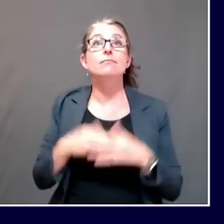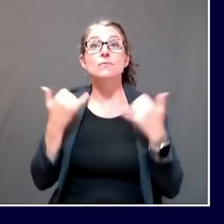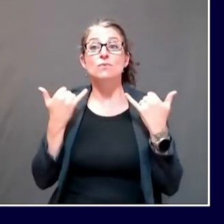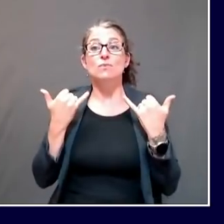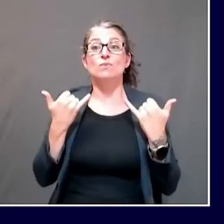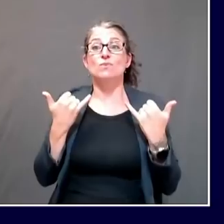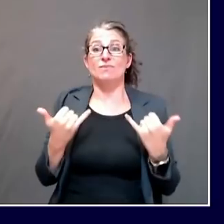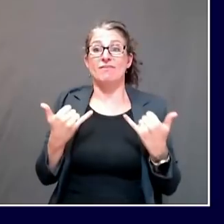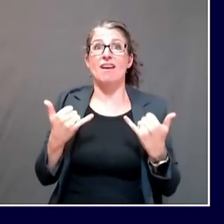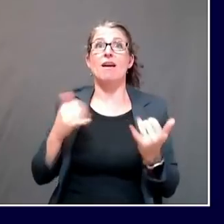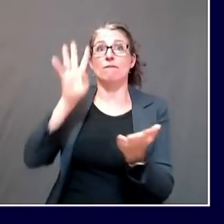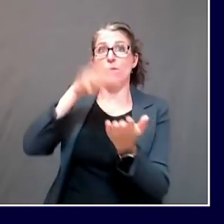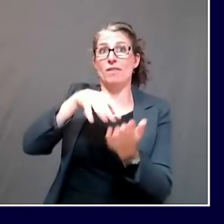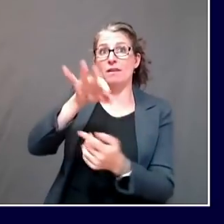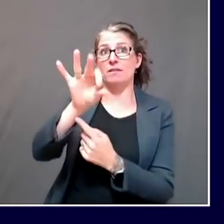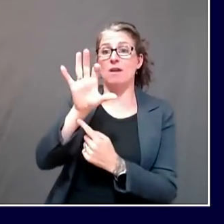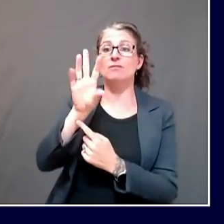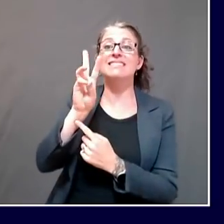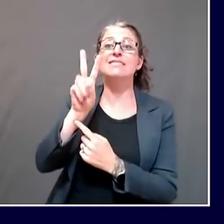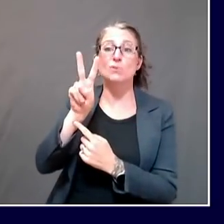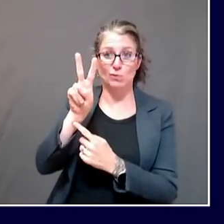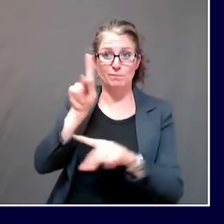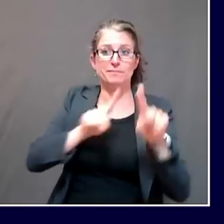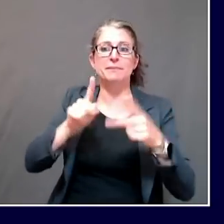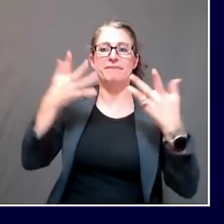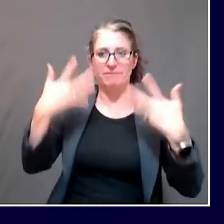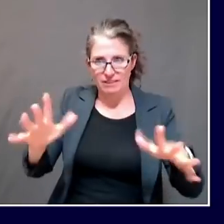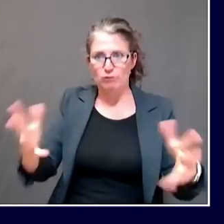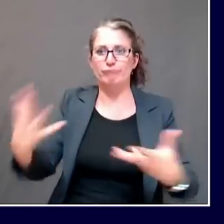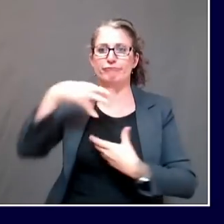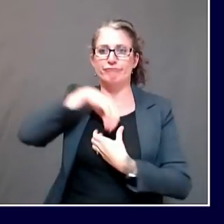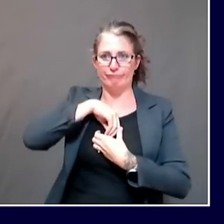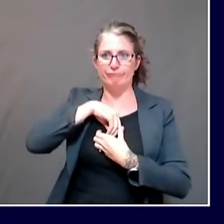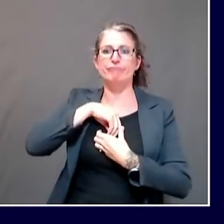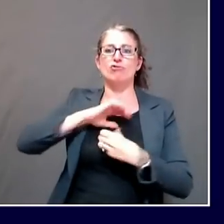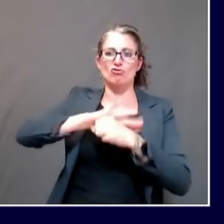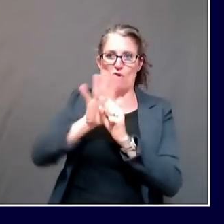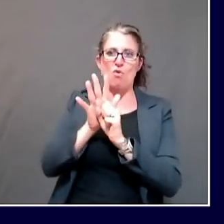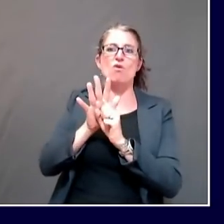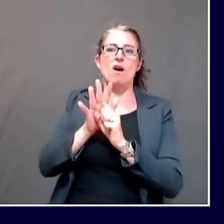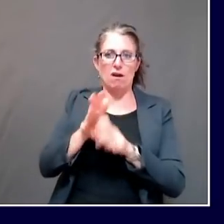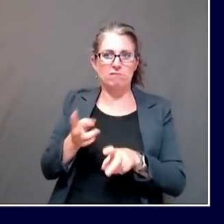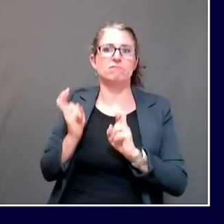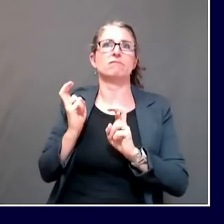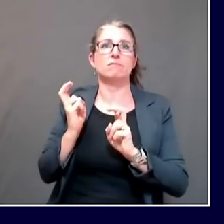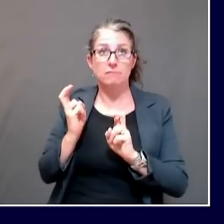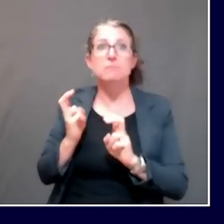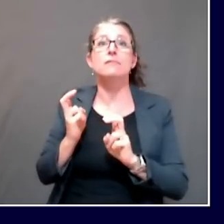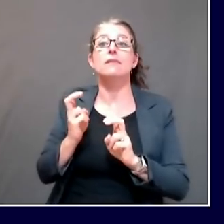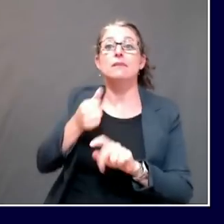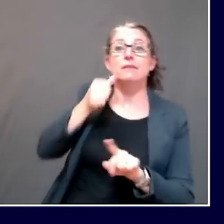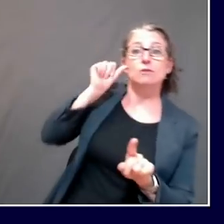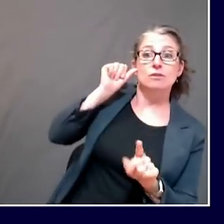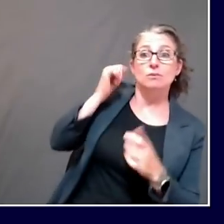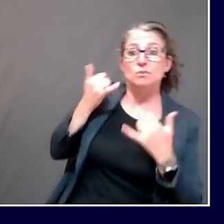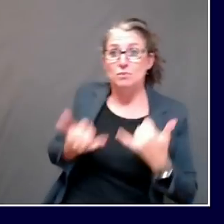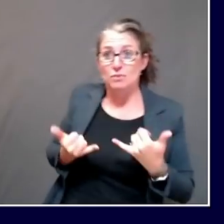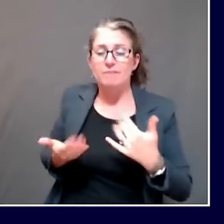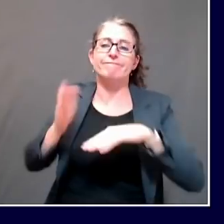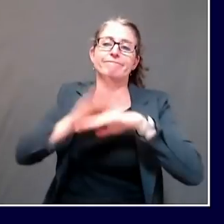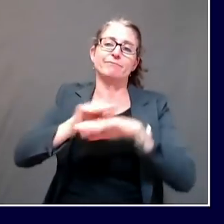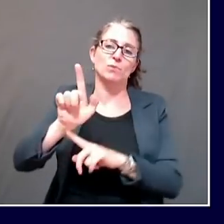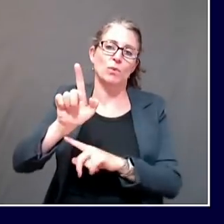4,962 cases of COVID-19 across the state, an increase of 21 cases since yesterday. Of